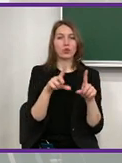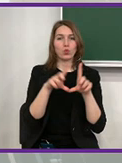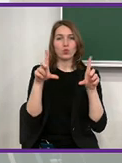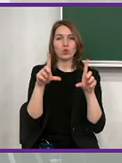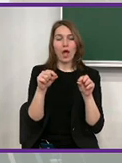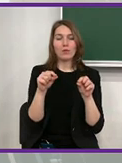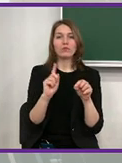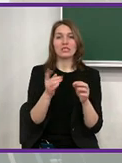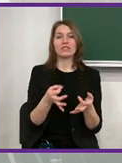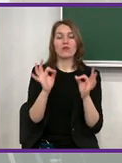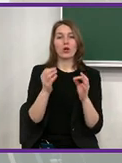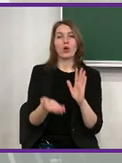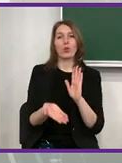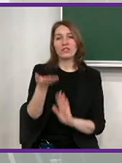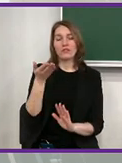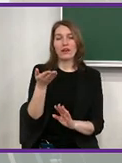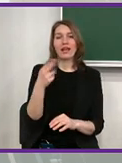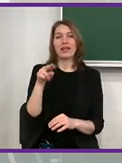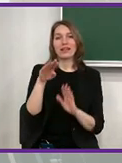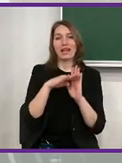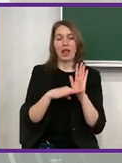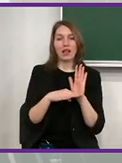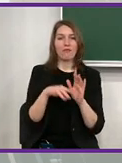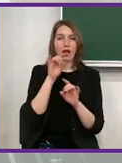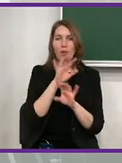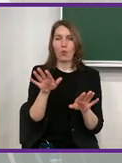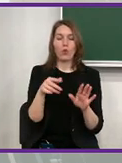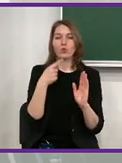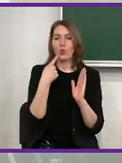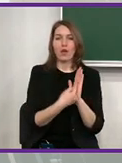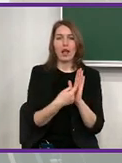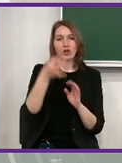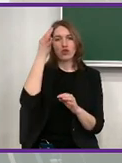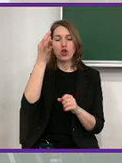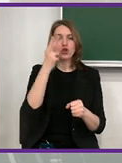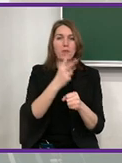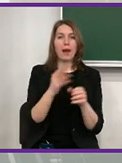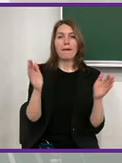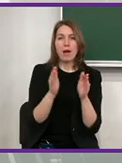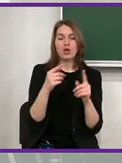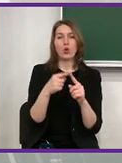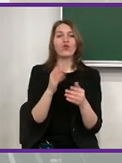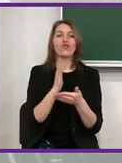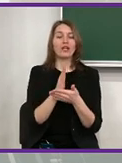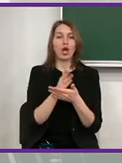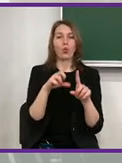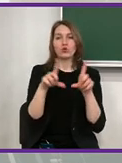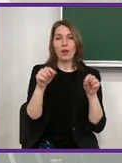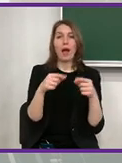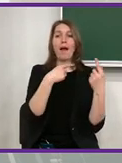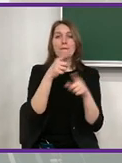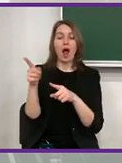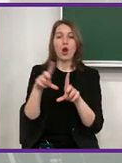When we think about how this directive will affect other companies, it's important to highlight that the directive will not have a